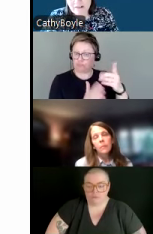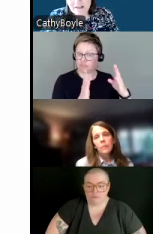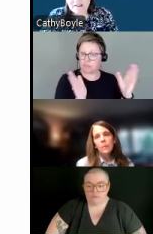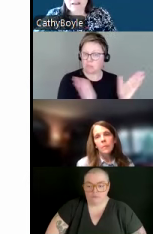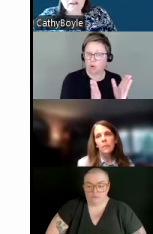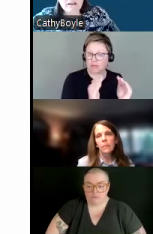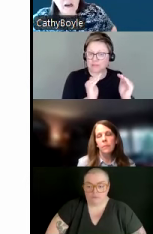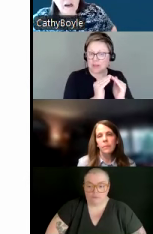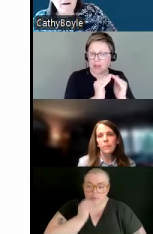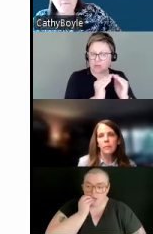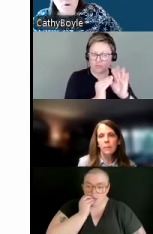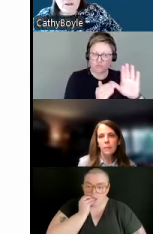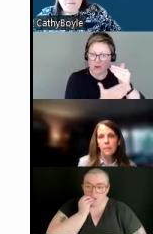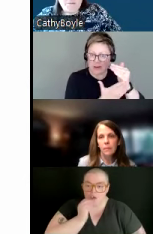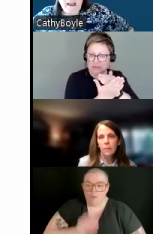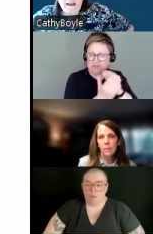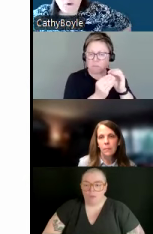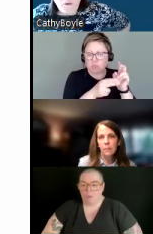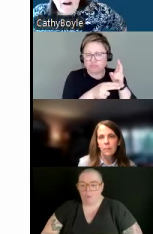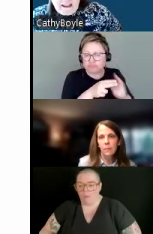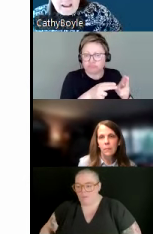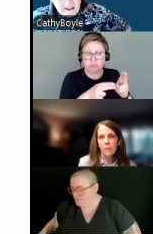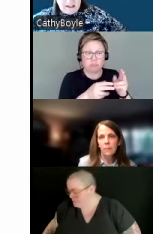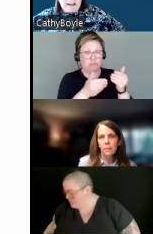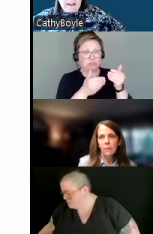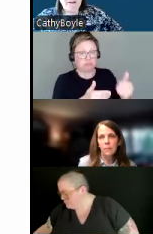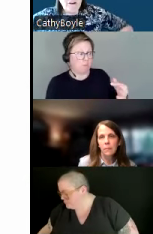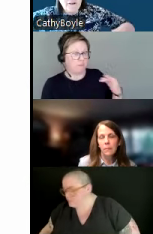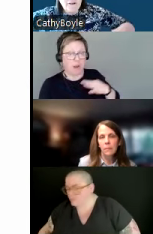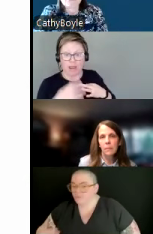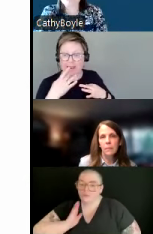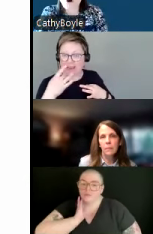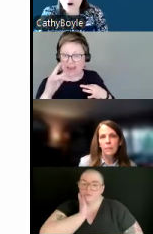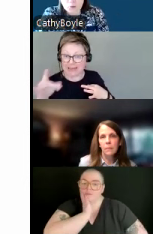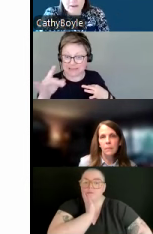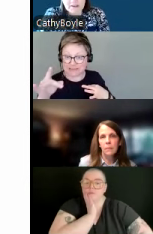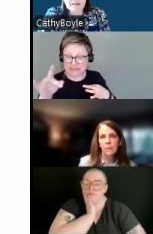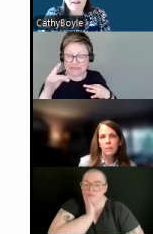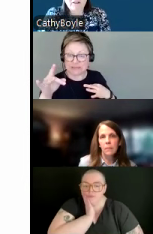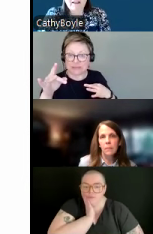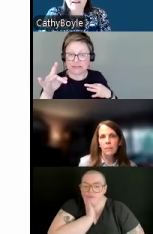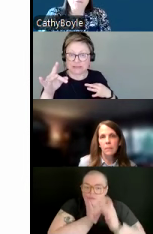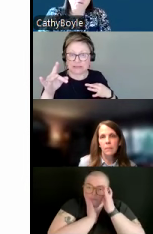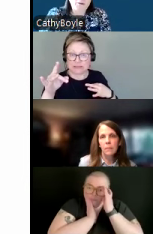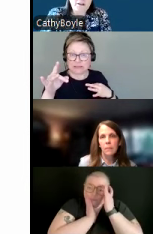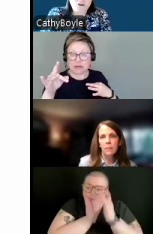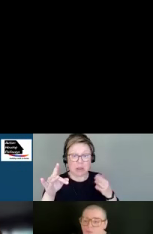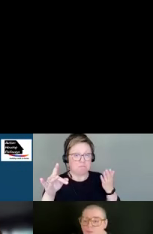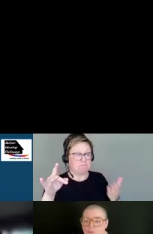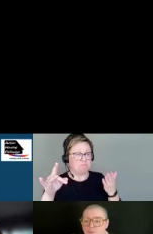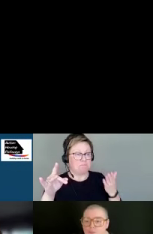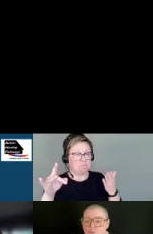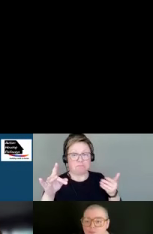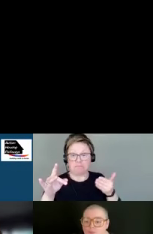shorter list for something and you apply at 18, there is a small risk they could get in before they